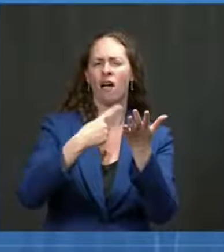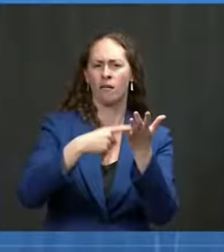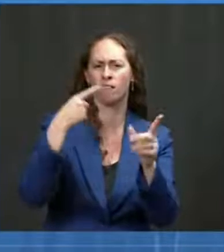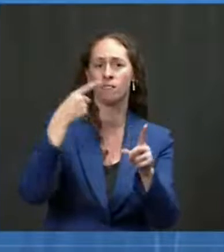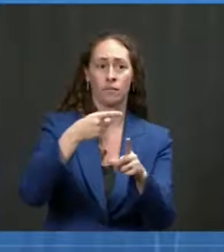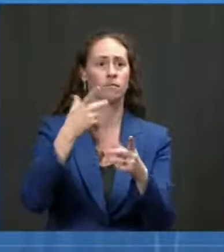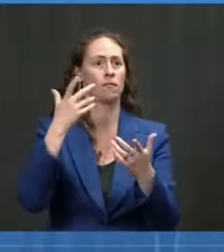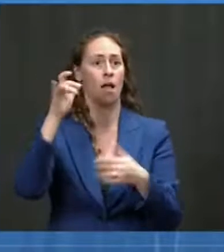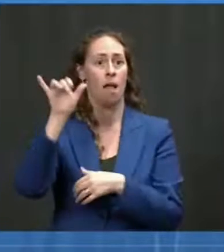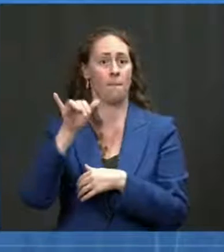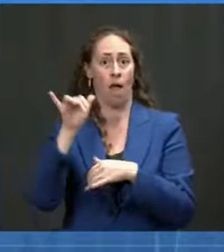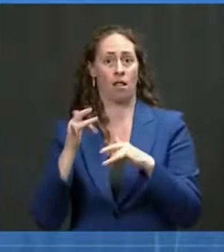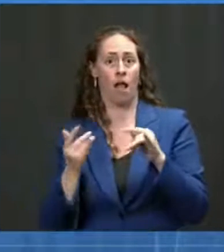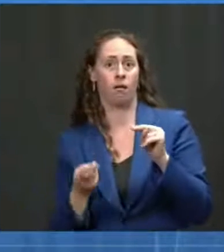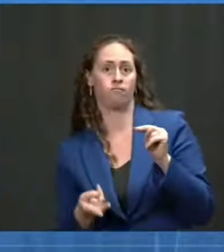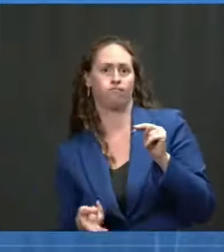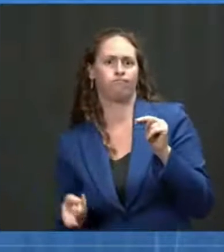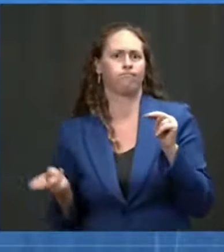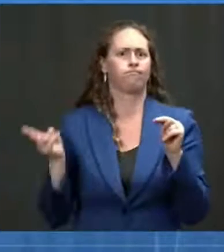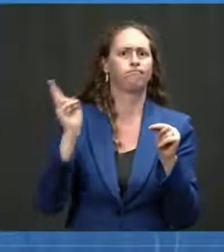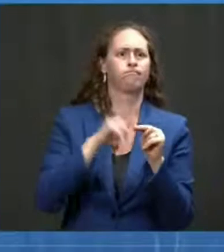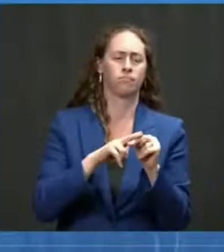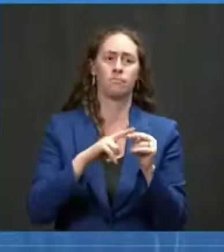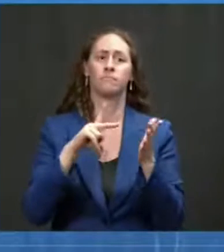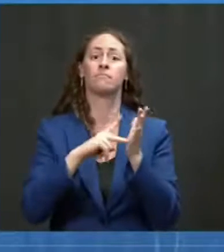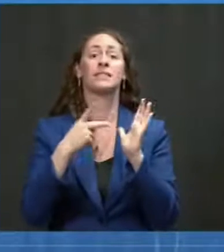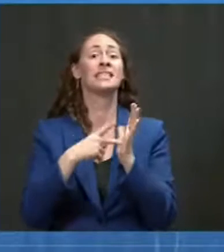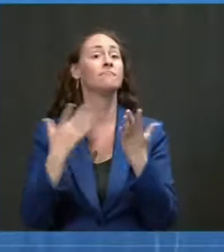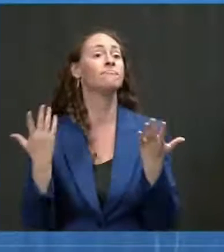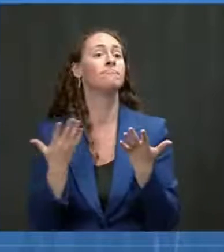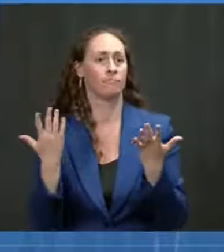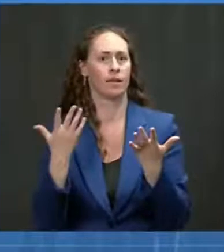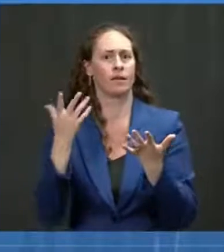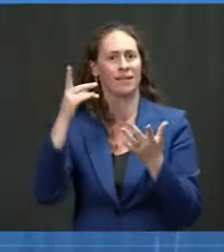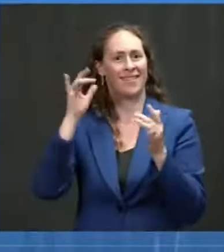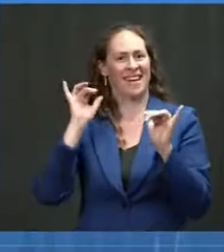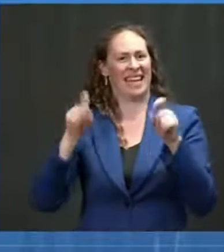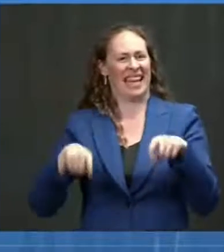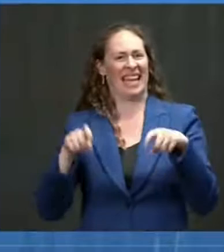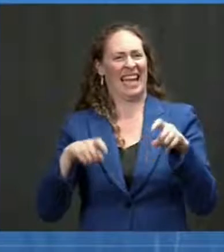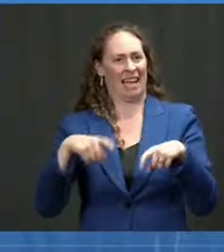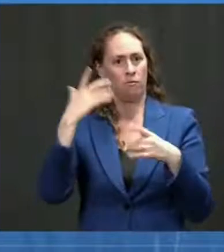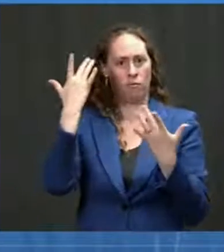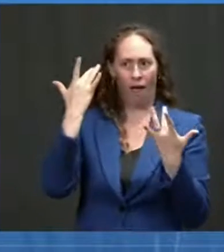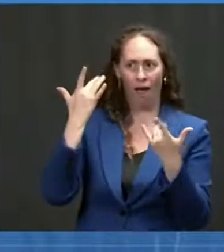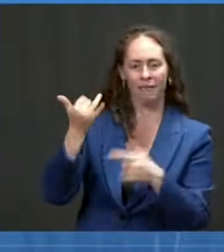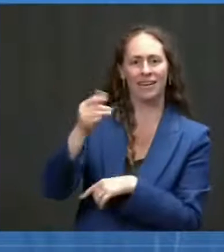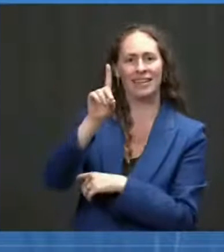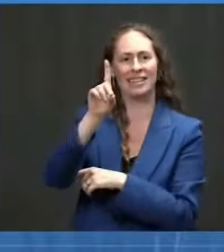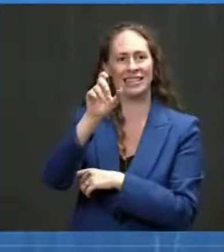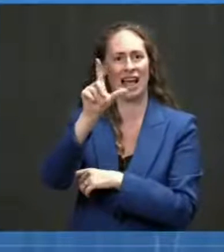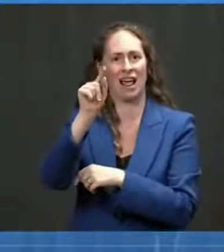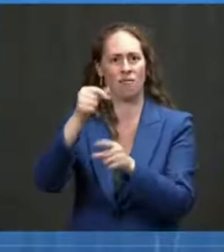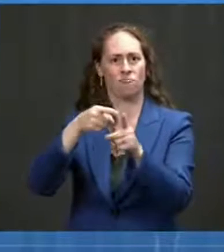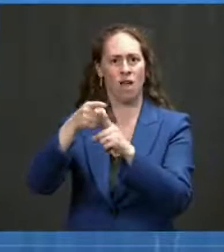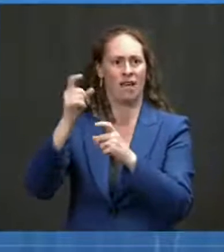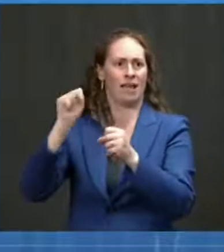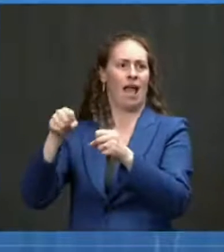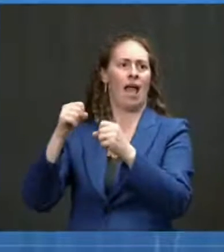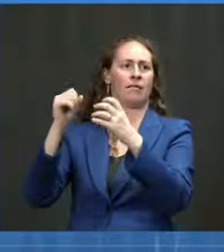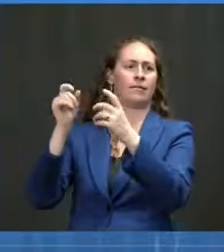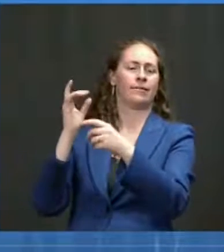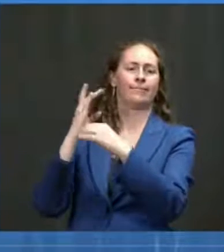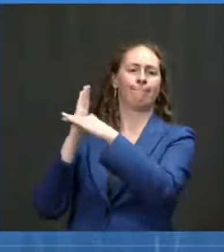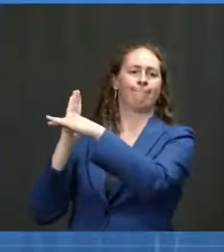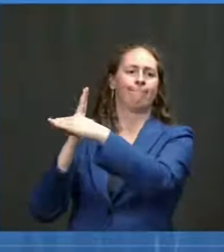may be required to protect against Delta. And I'm showing you data now, both from Moderna on the